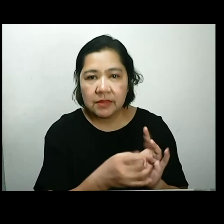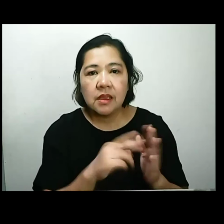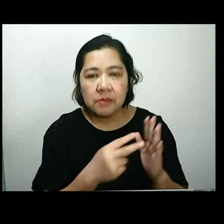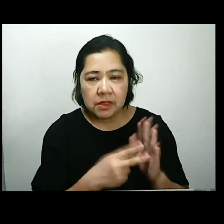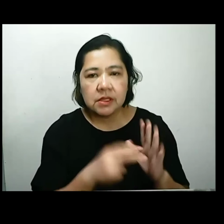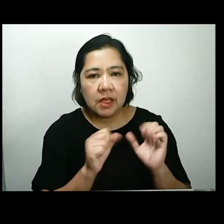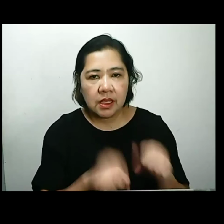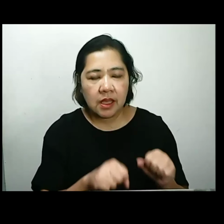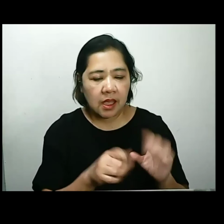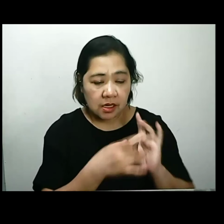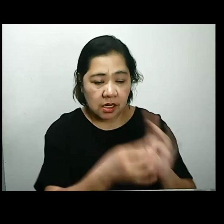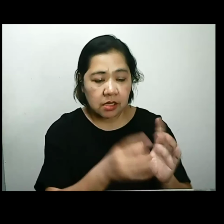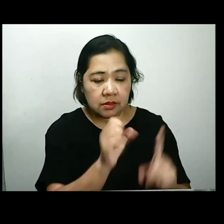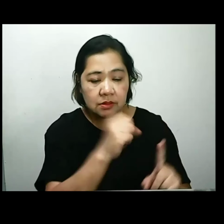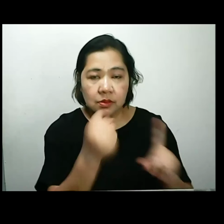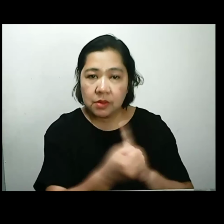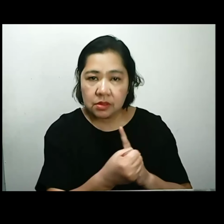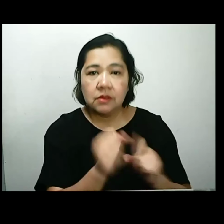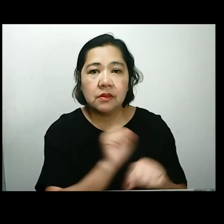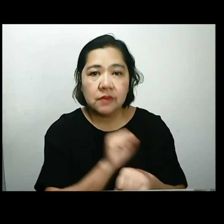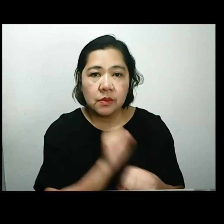conditions of the work, the conditions of